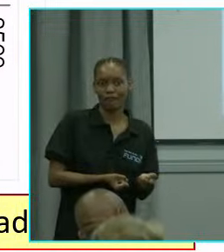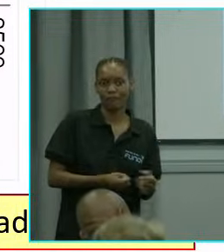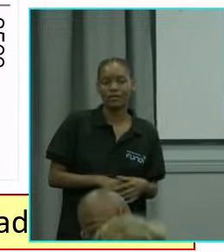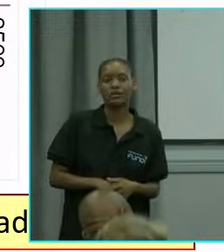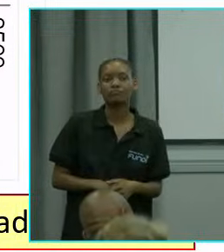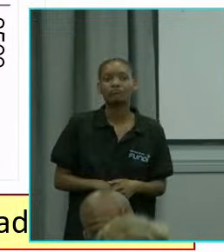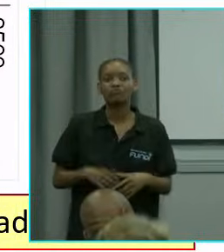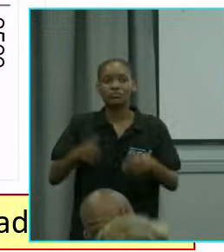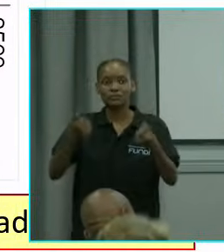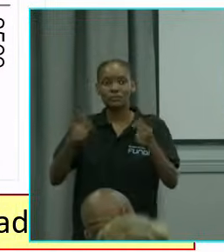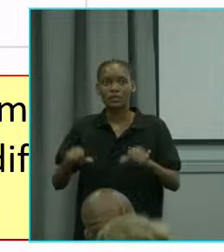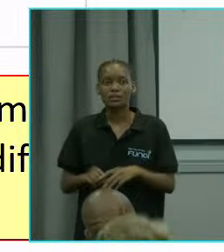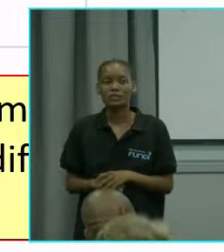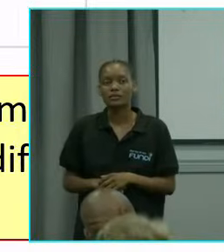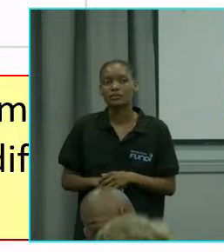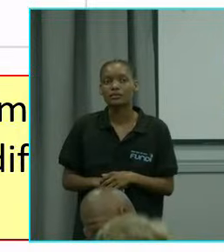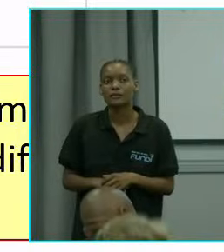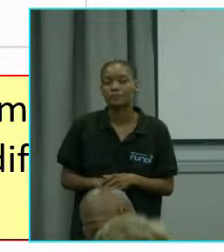Next.